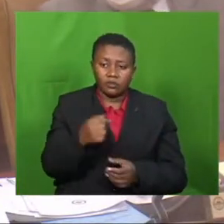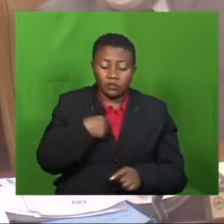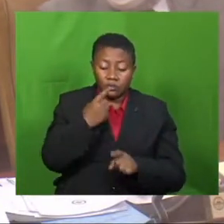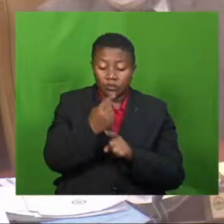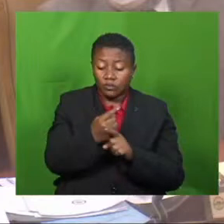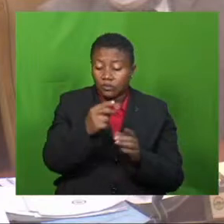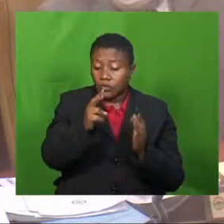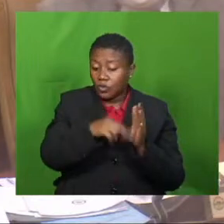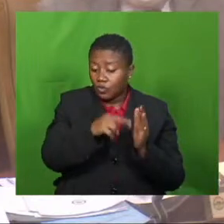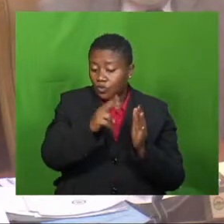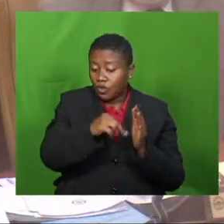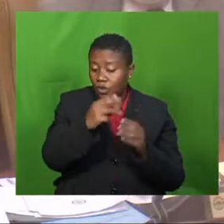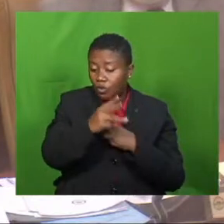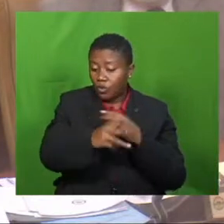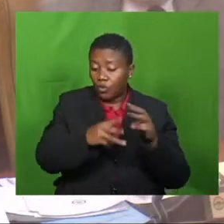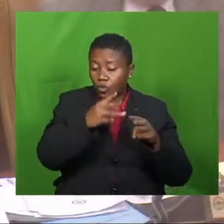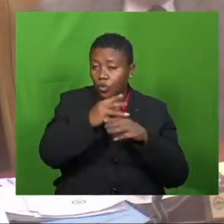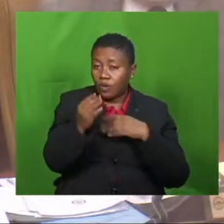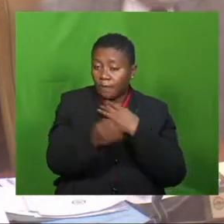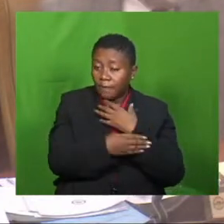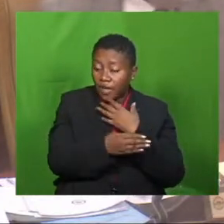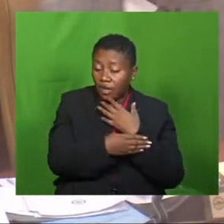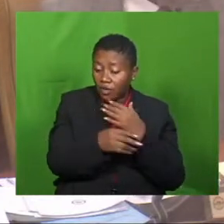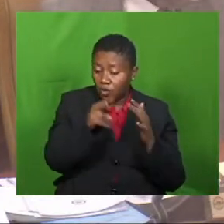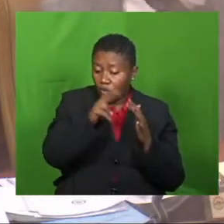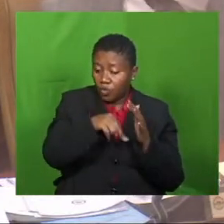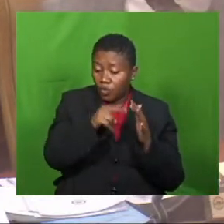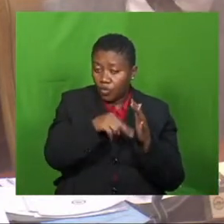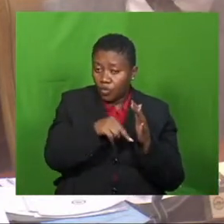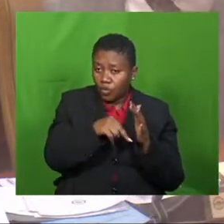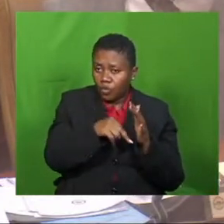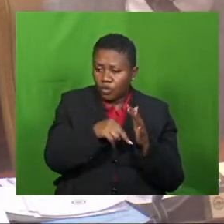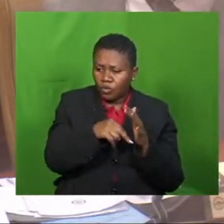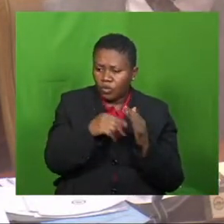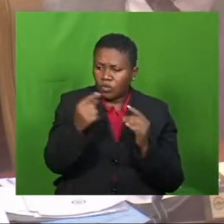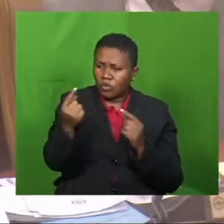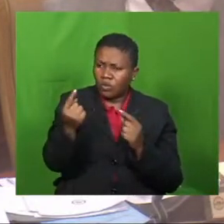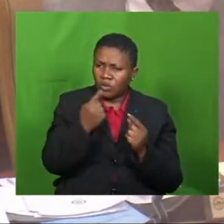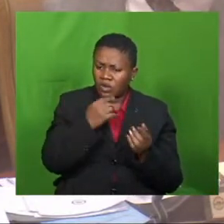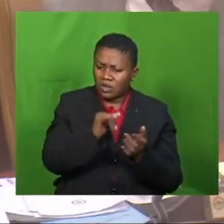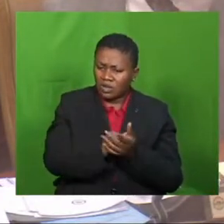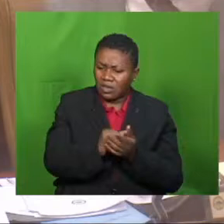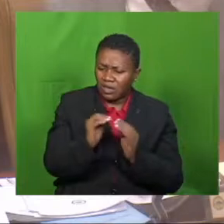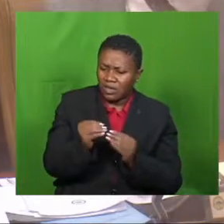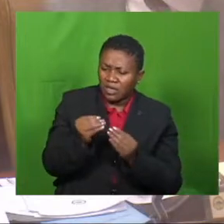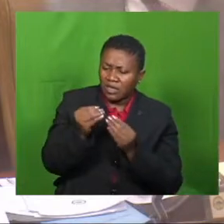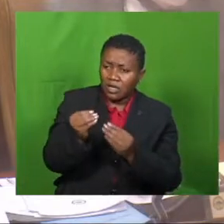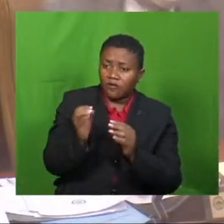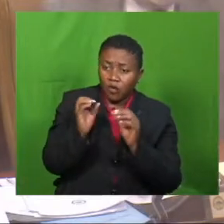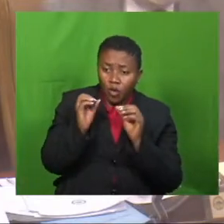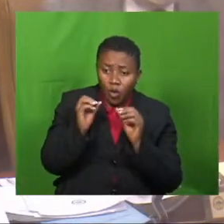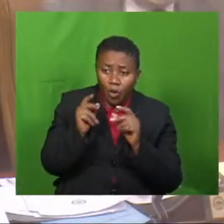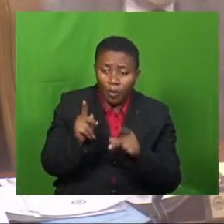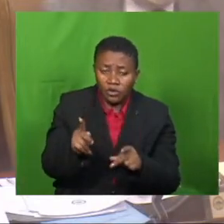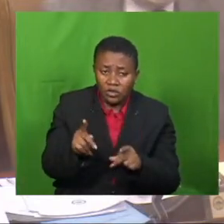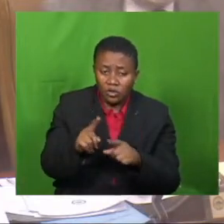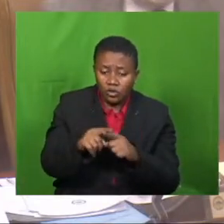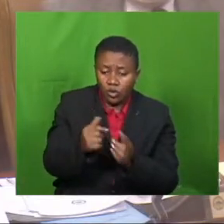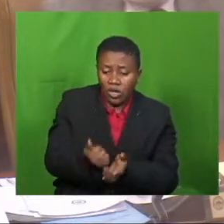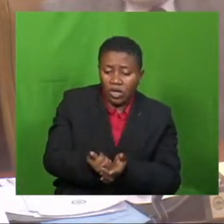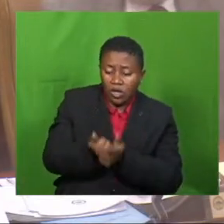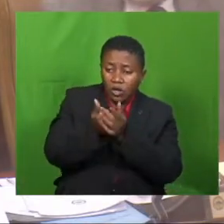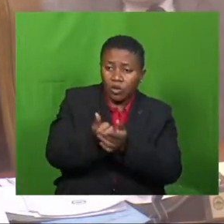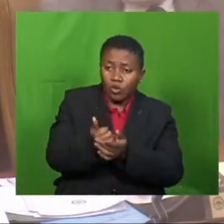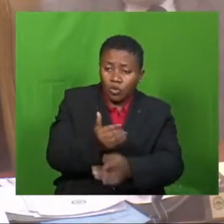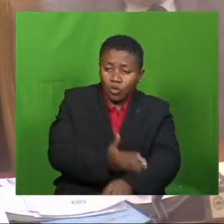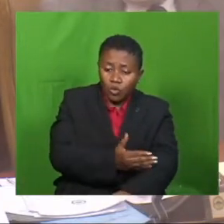Bank report on it, and we are told that it offers an opportunity to boost growth,